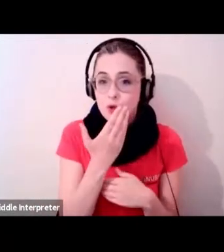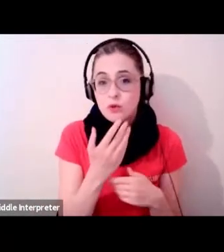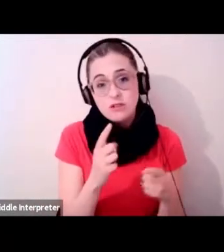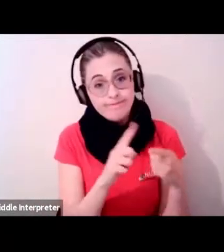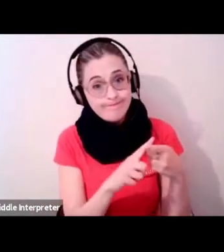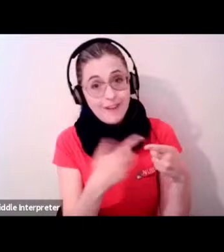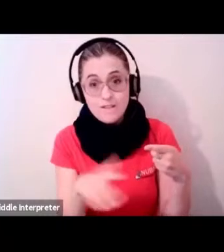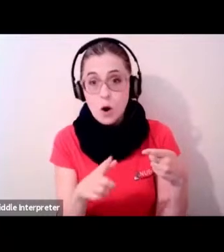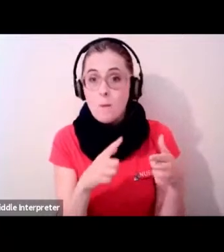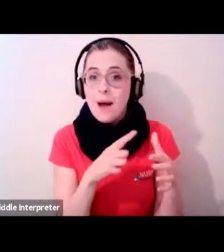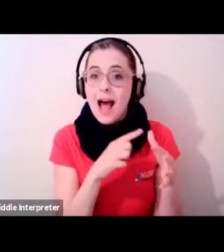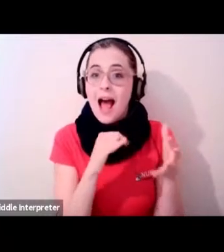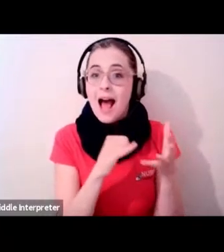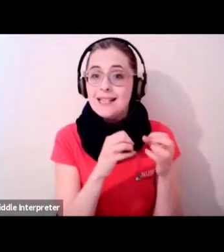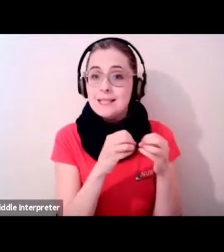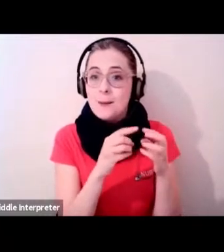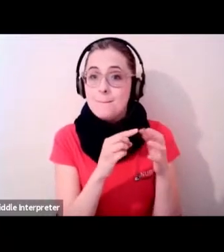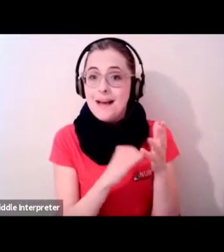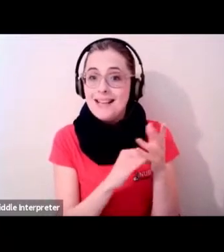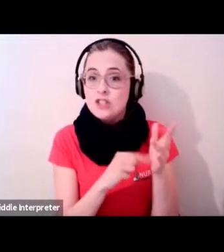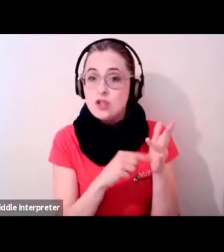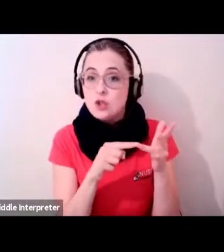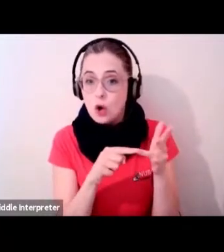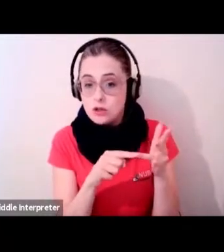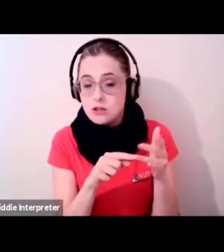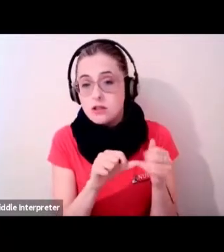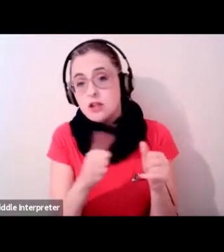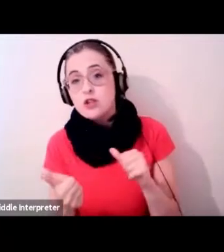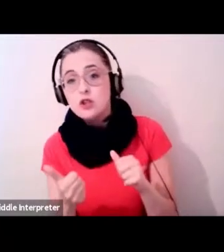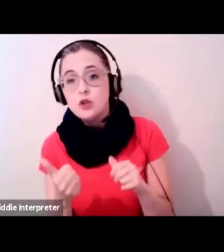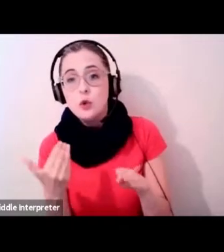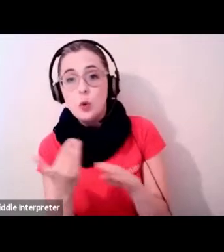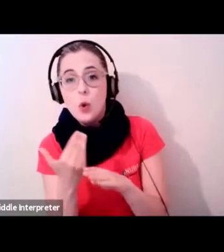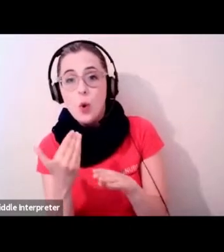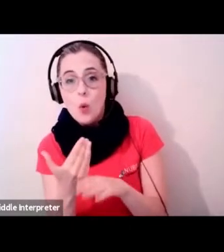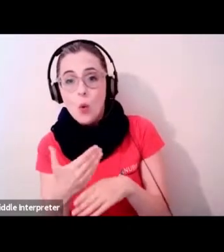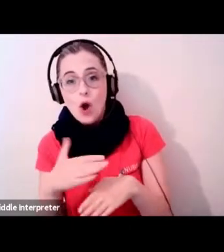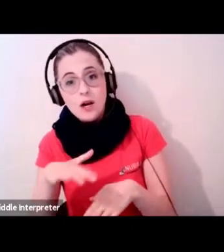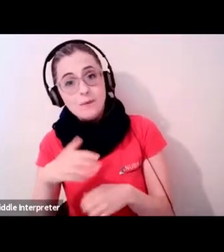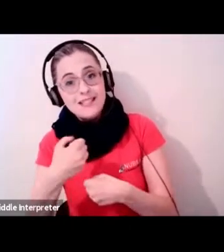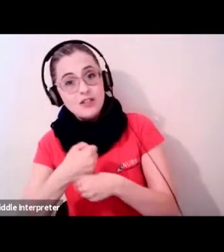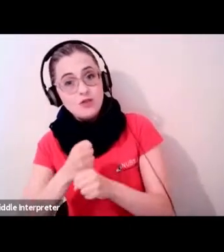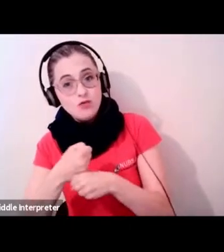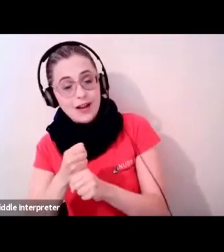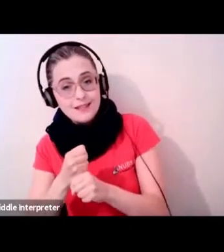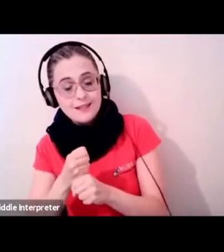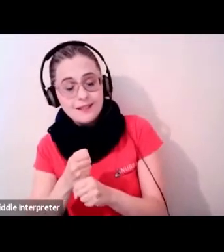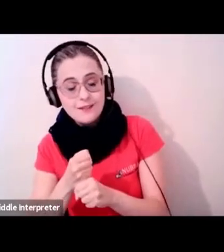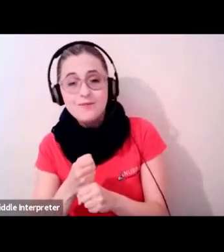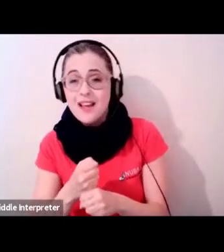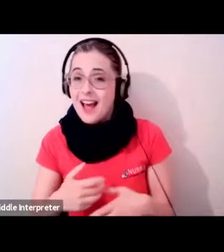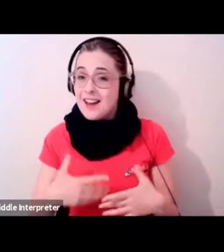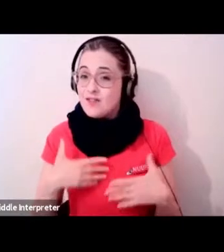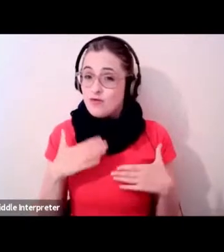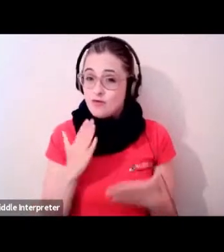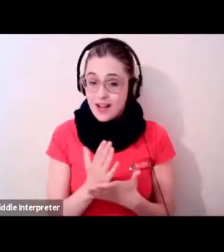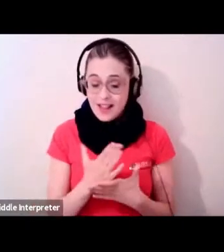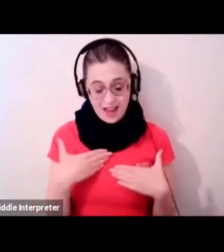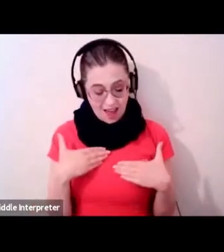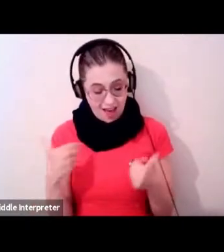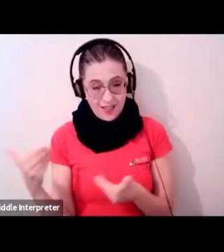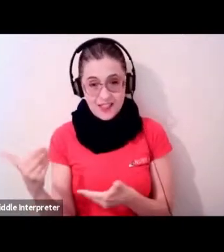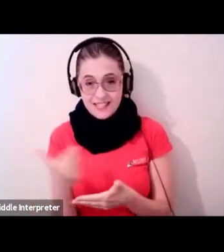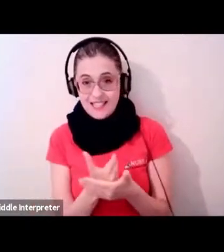stress. And we think health and safety is a really valuable way of thinking of all of those issues, a